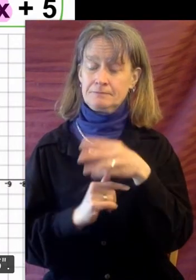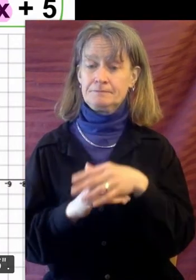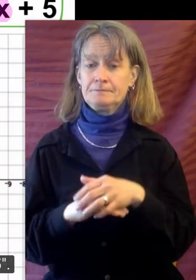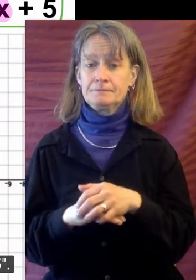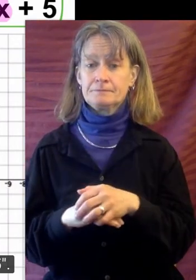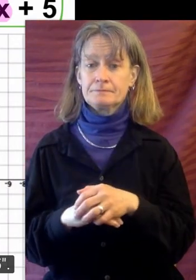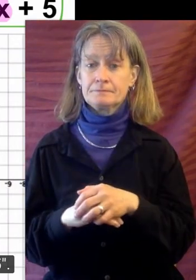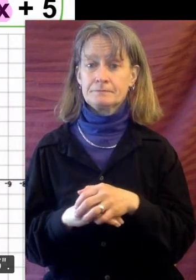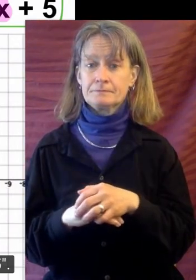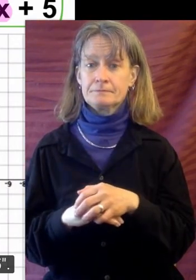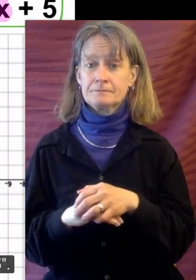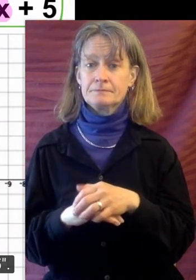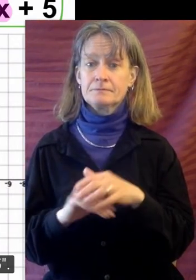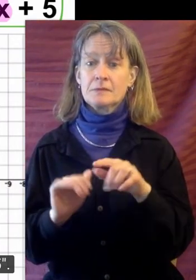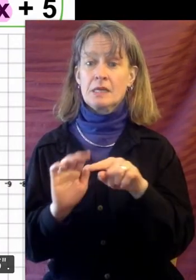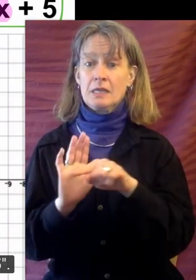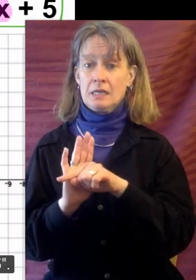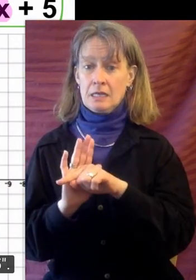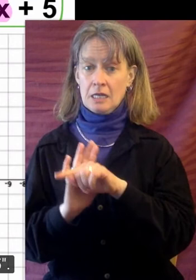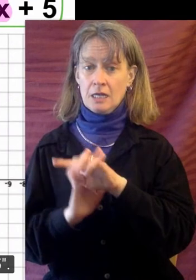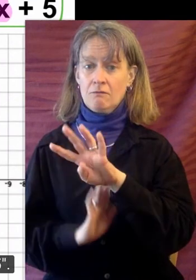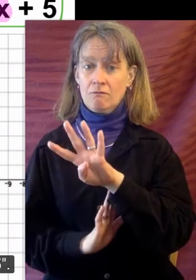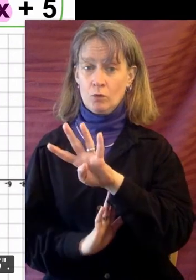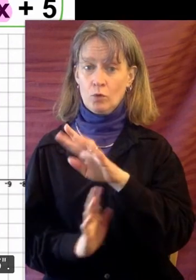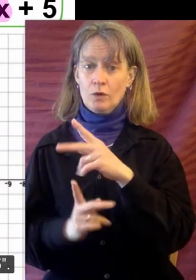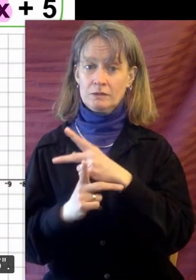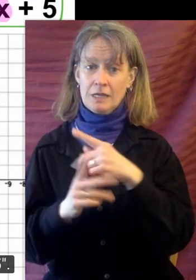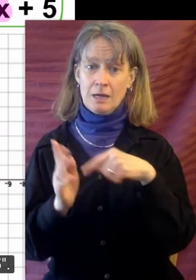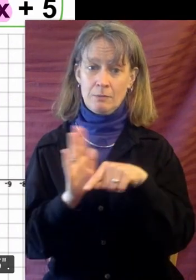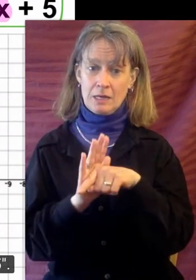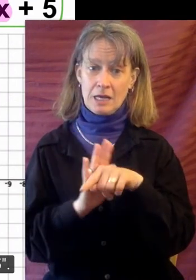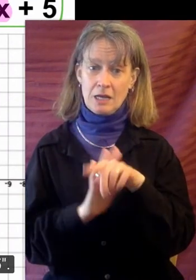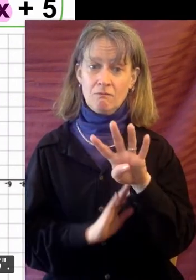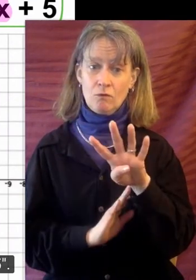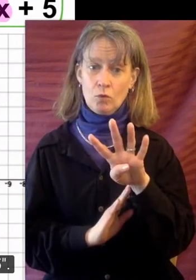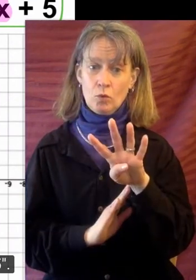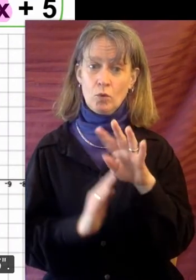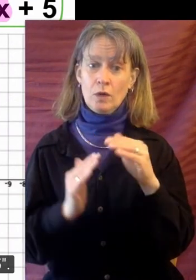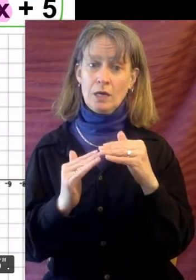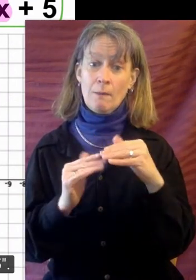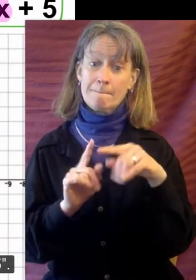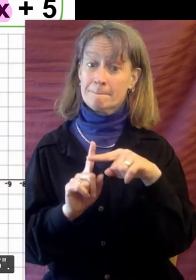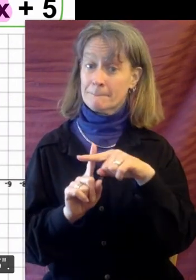Negative 4 times negative 4 is positive 16